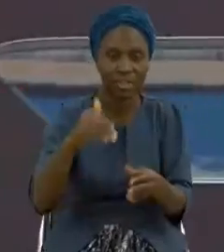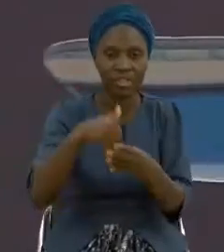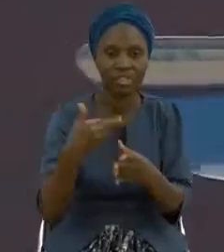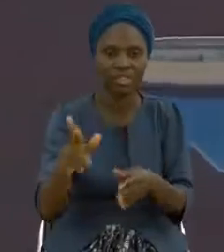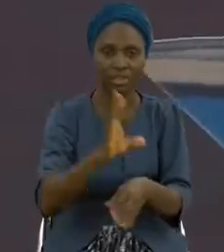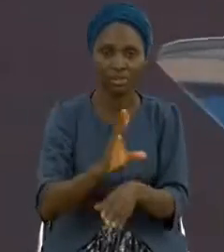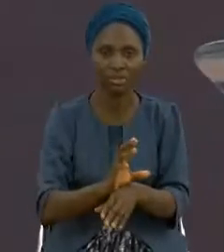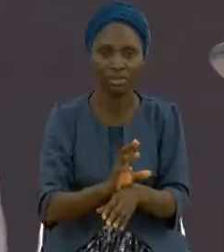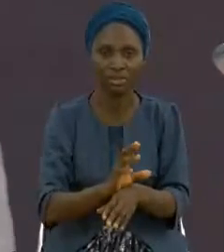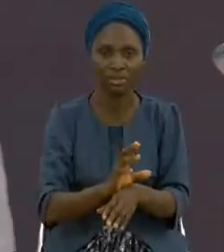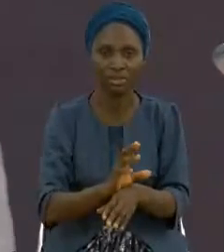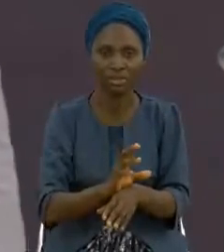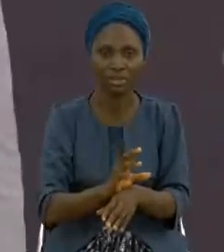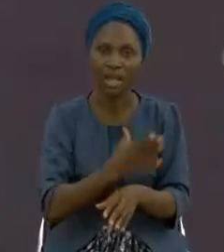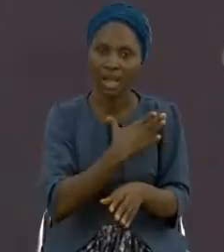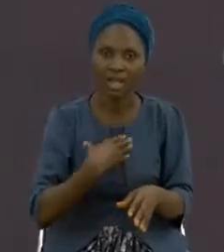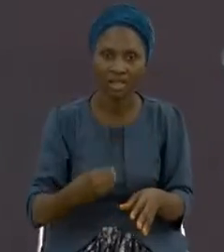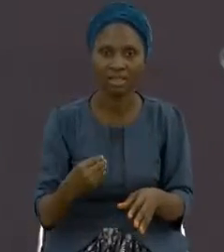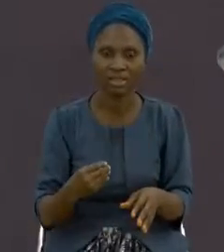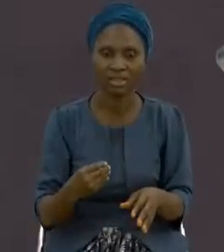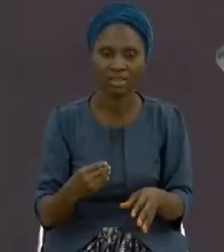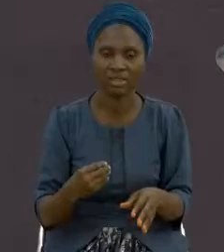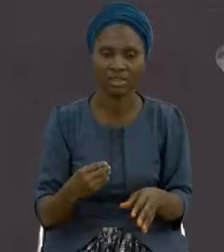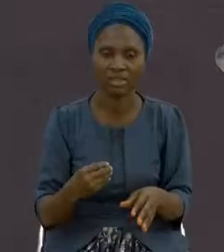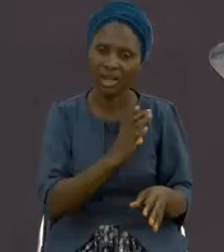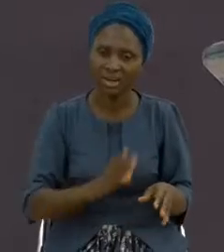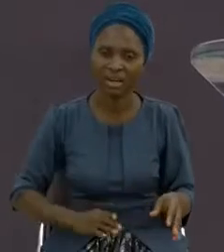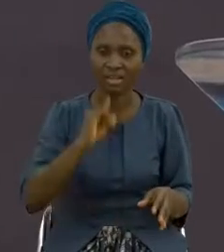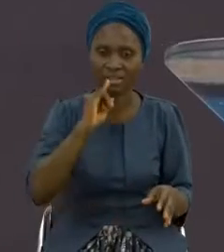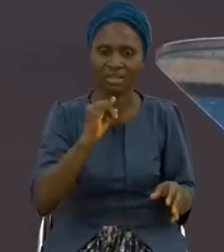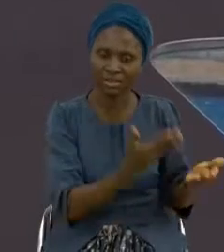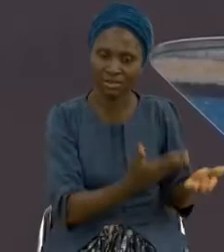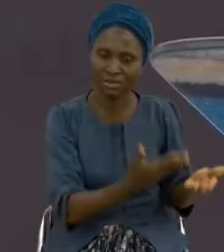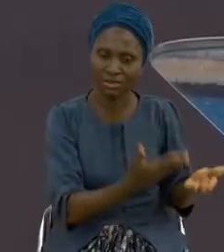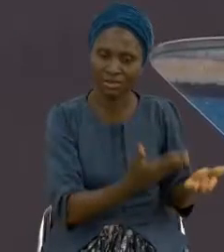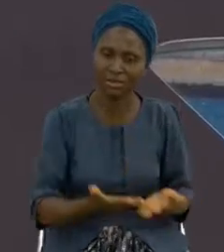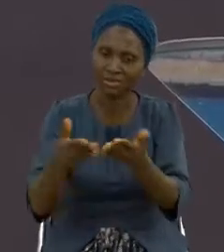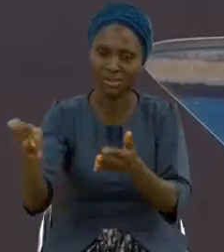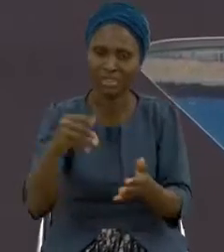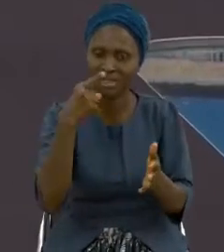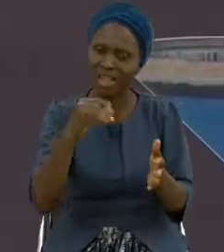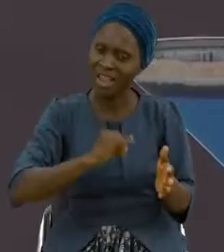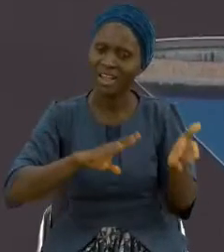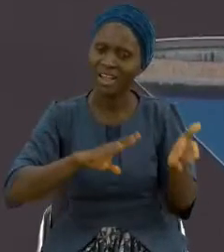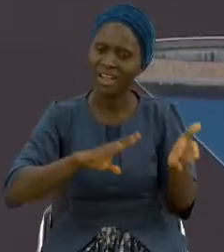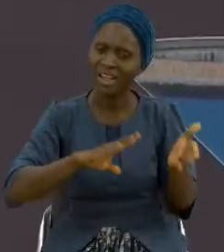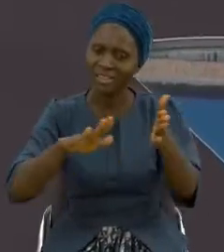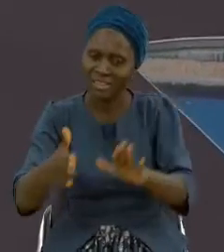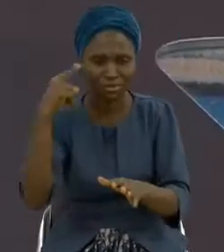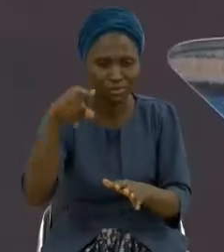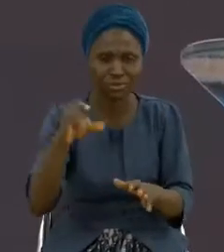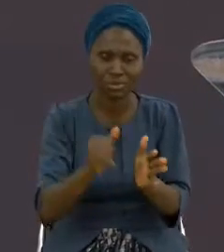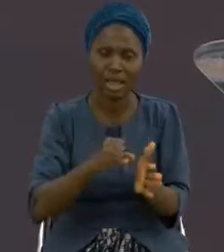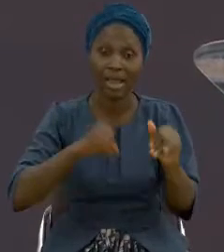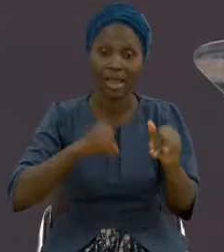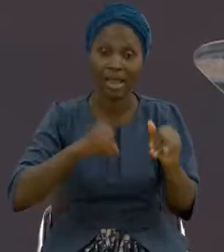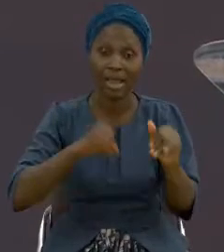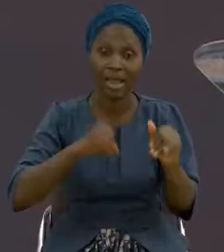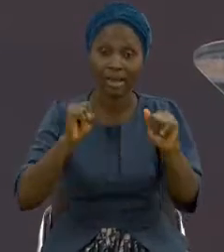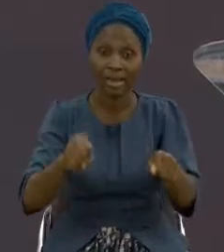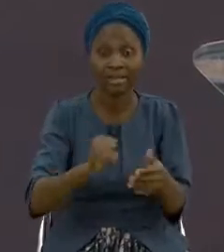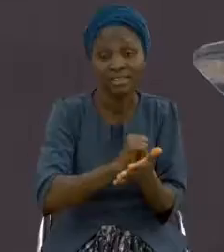you so that I can sanctify you. Say, thank you, Jesus. My